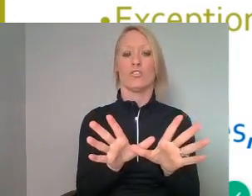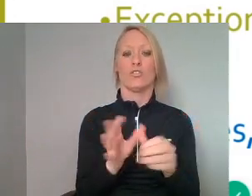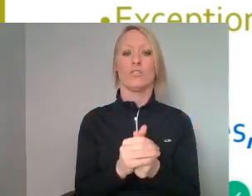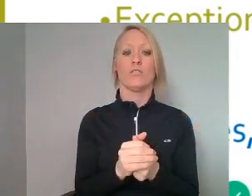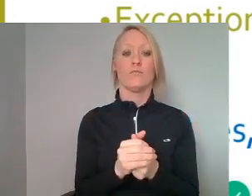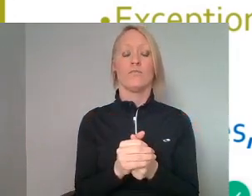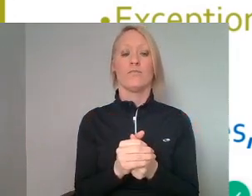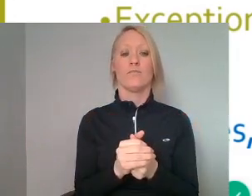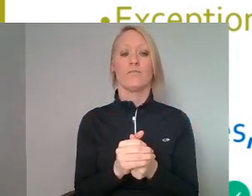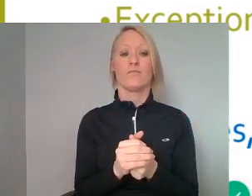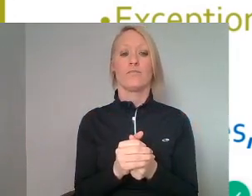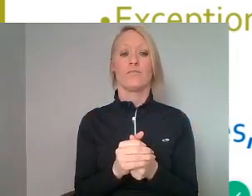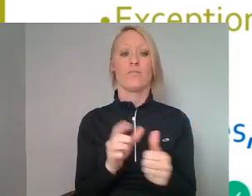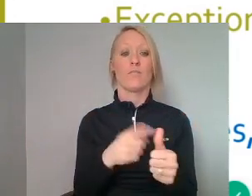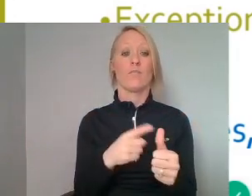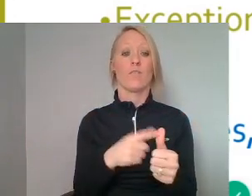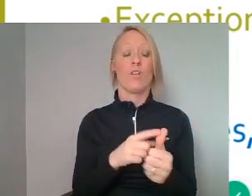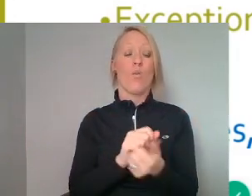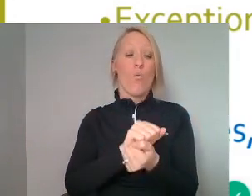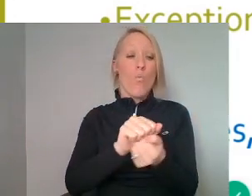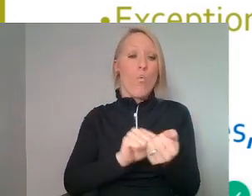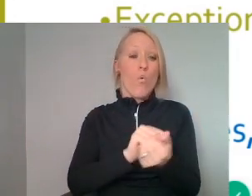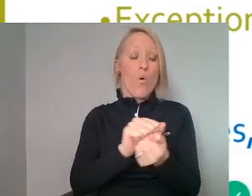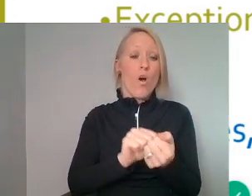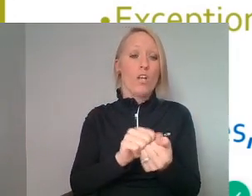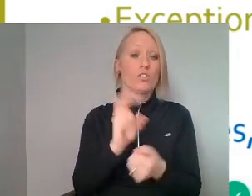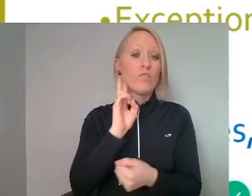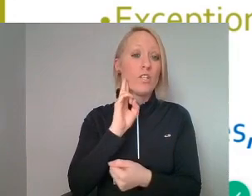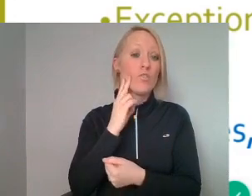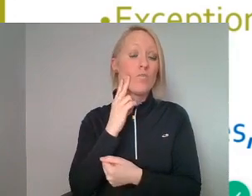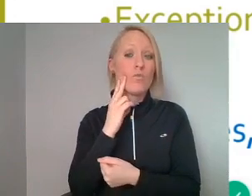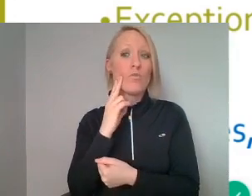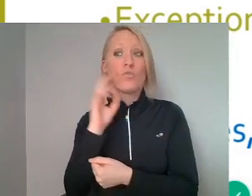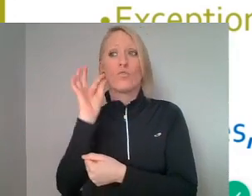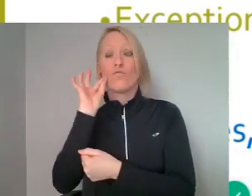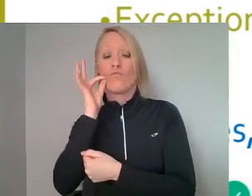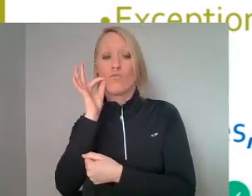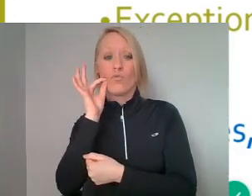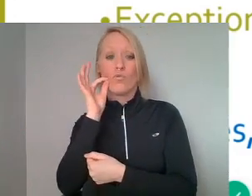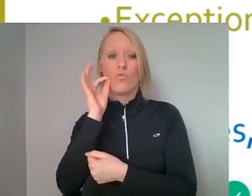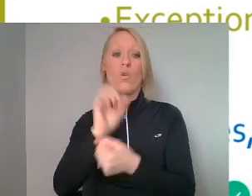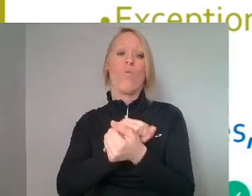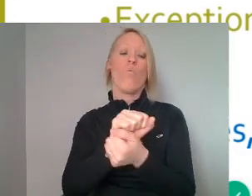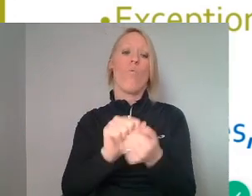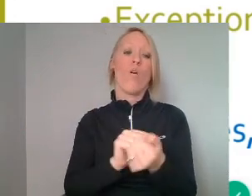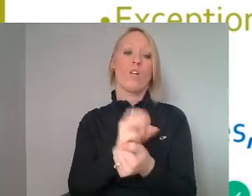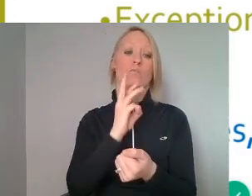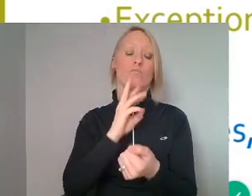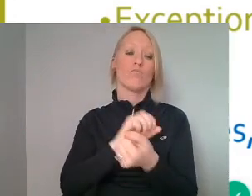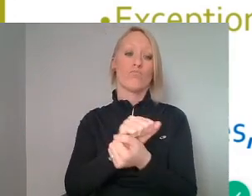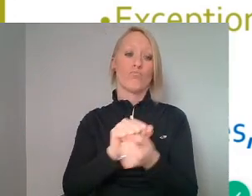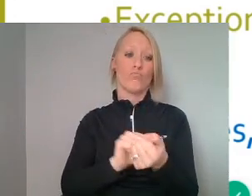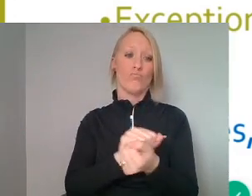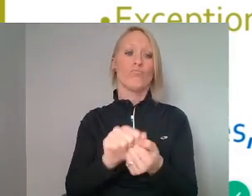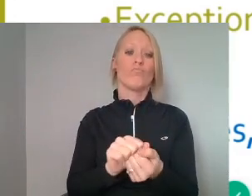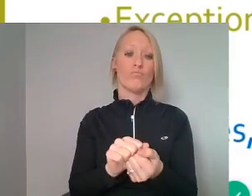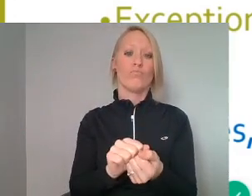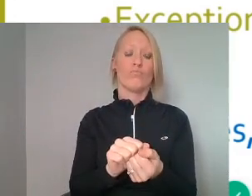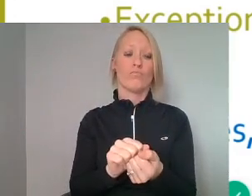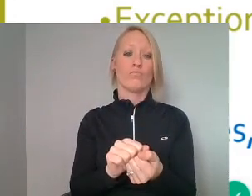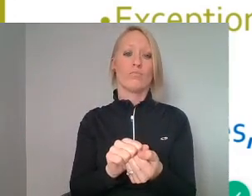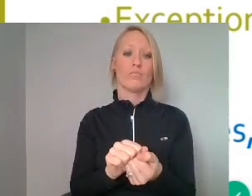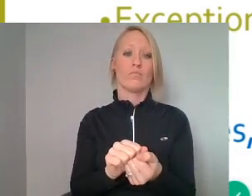washing that produce before you bring it like into the home and to use it, just to make sure that it's as safe as possible, especially the surrounding packaging of